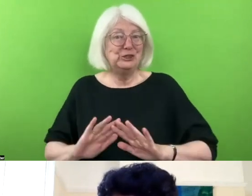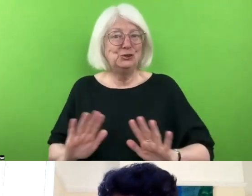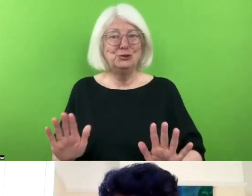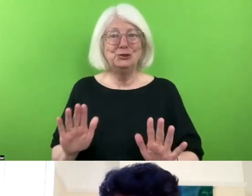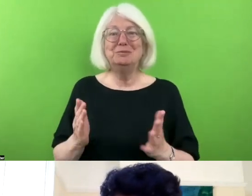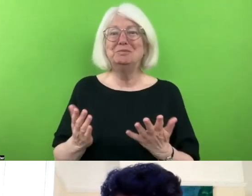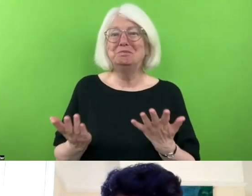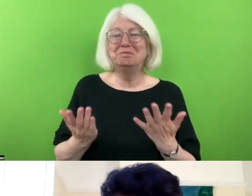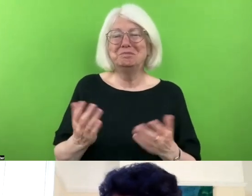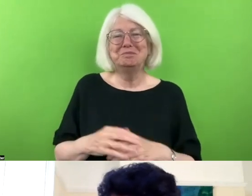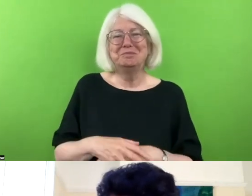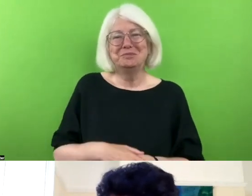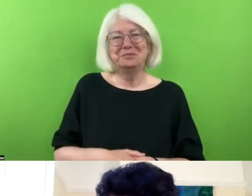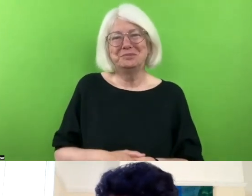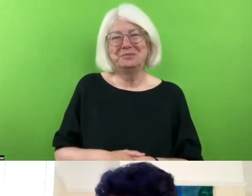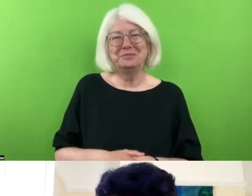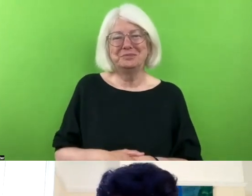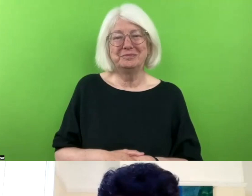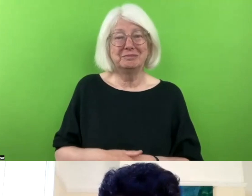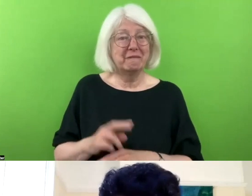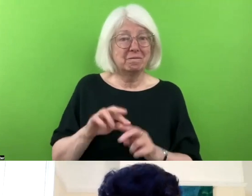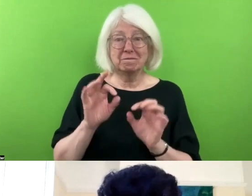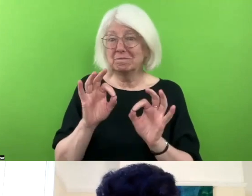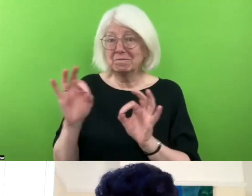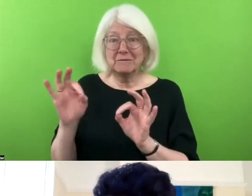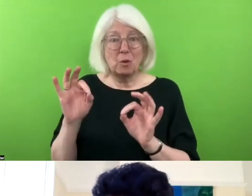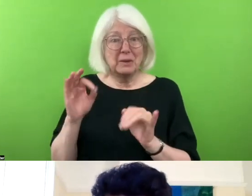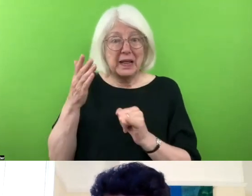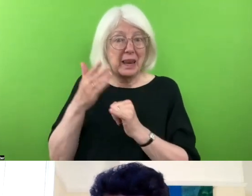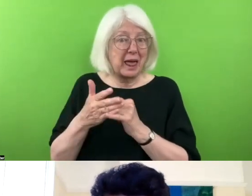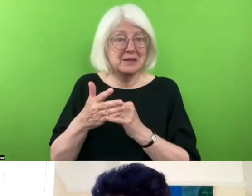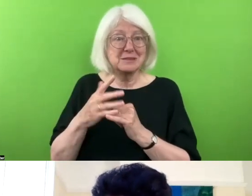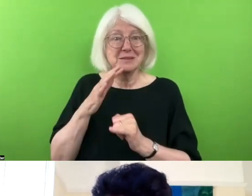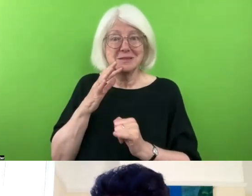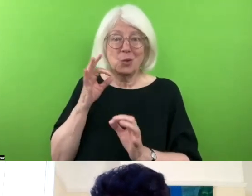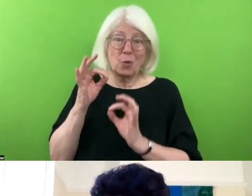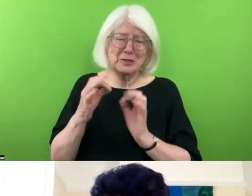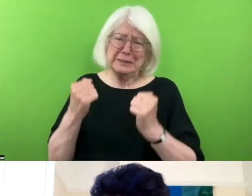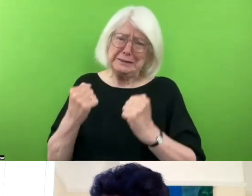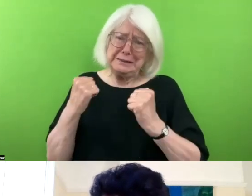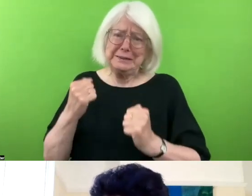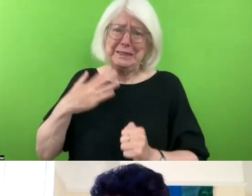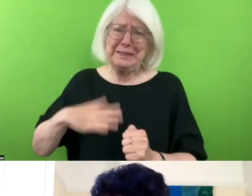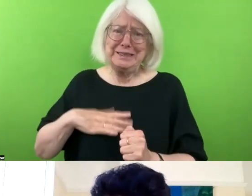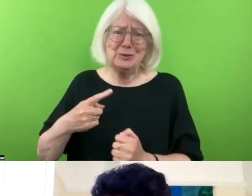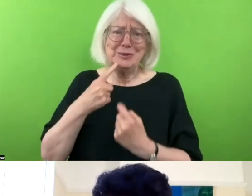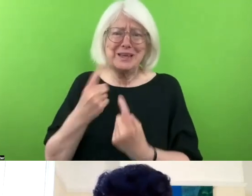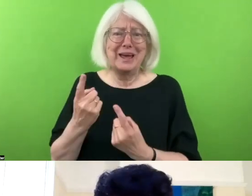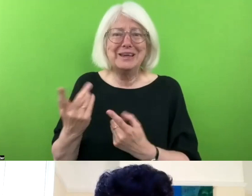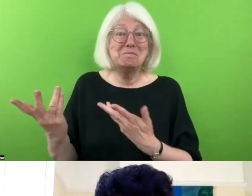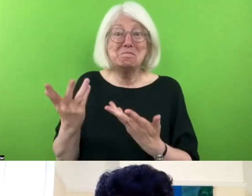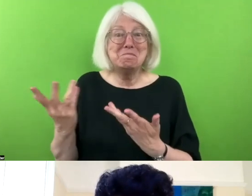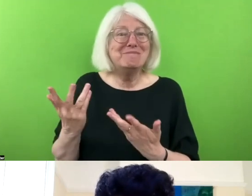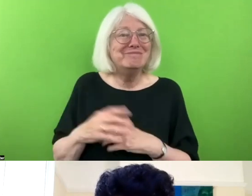close. If nobody has any pressing thing desperately needing to comment on